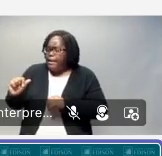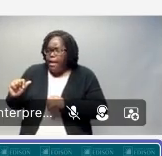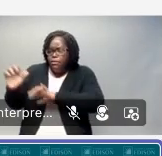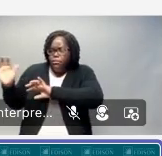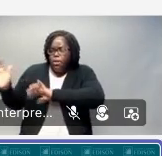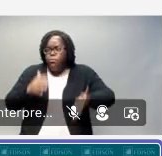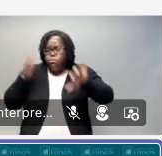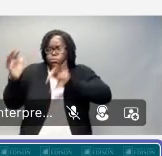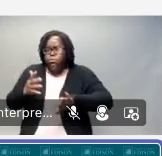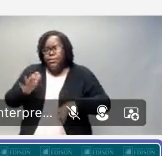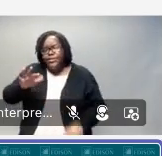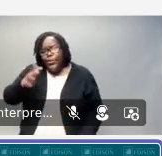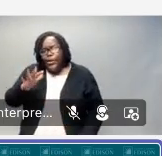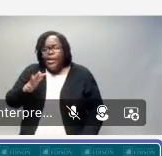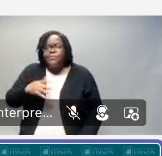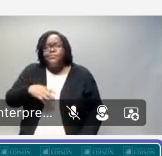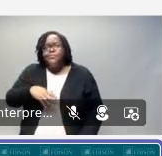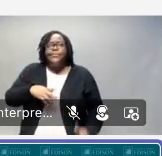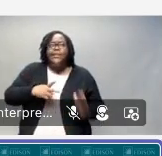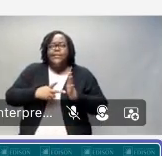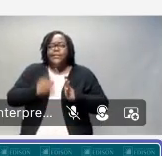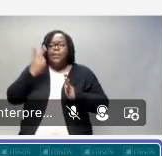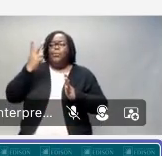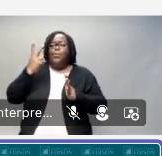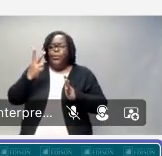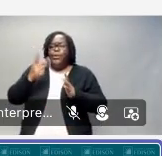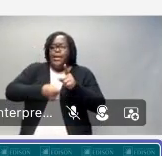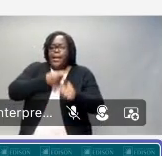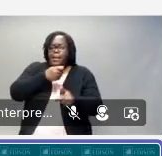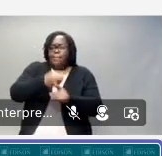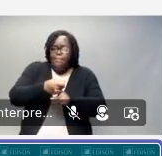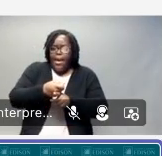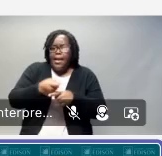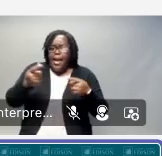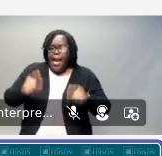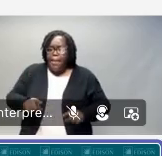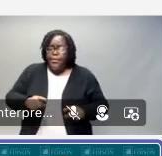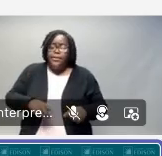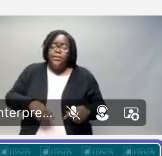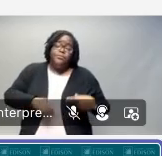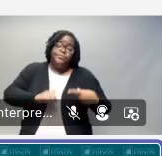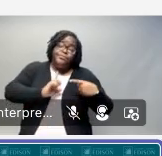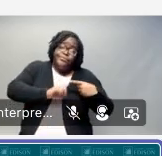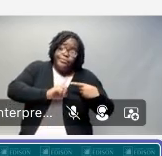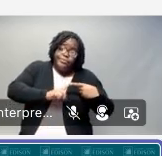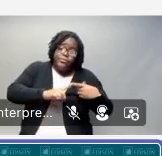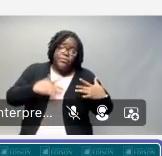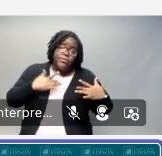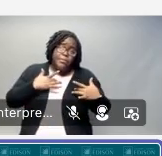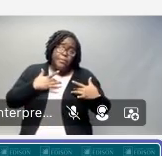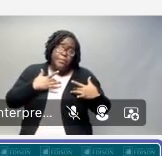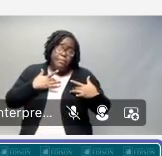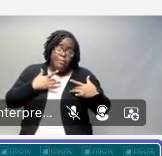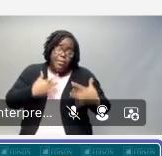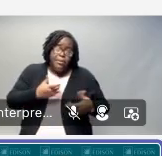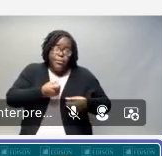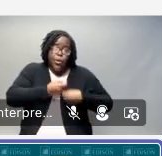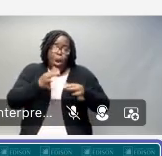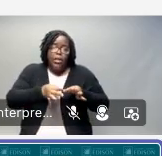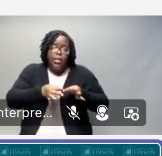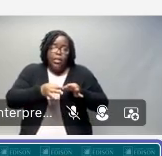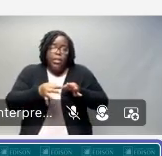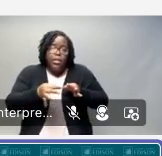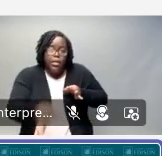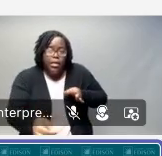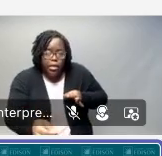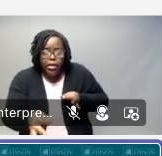bit of a double-edged sword with El Nino events, because one is they tend to result in a delayed onset